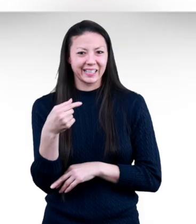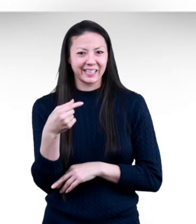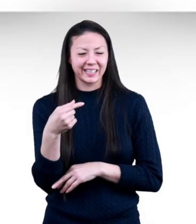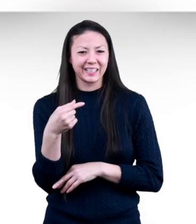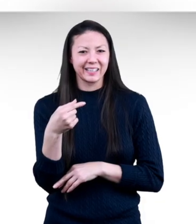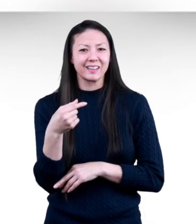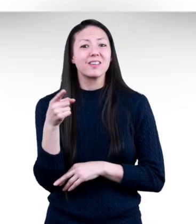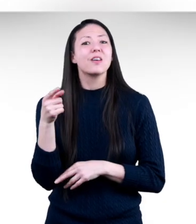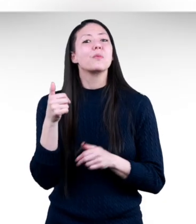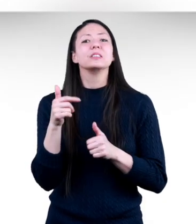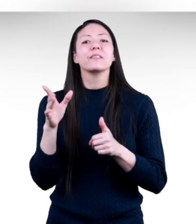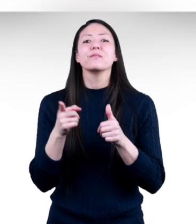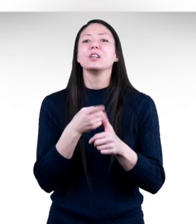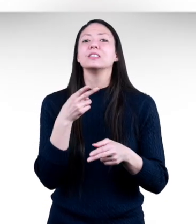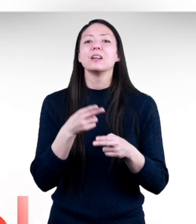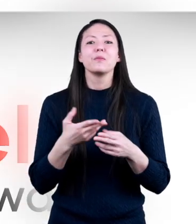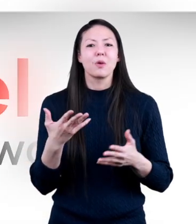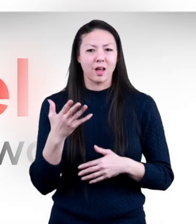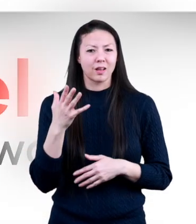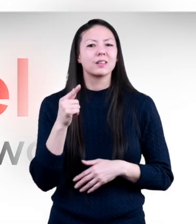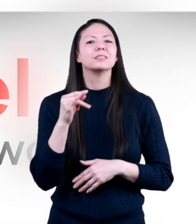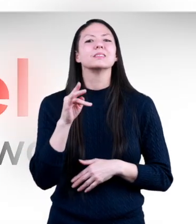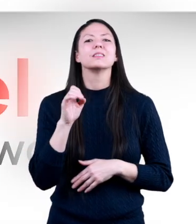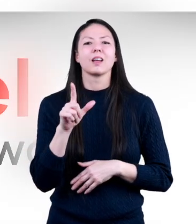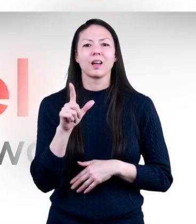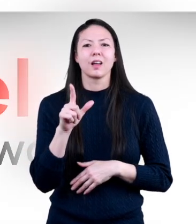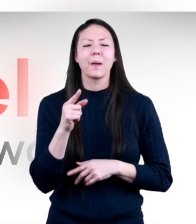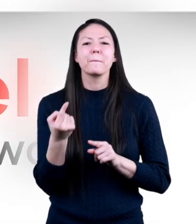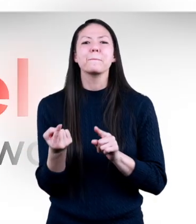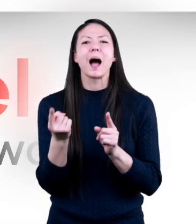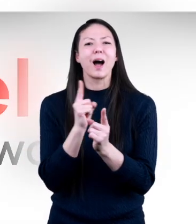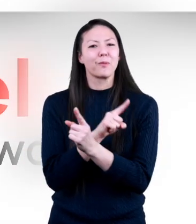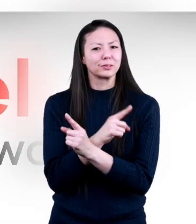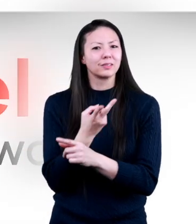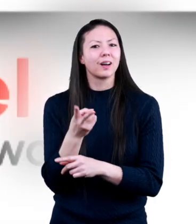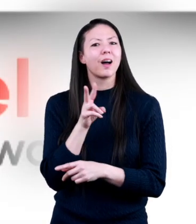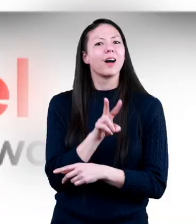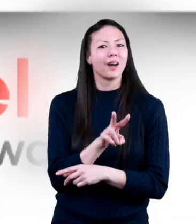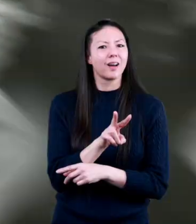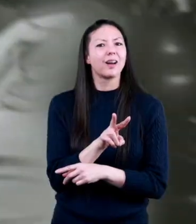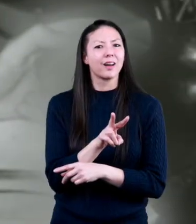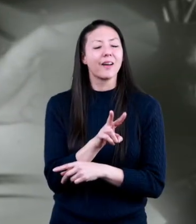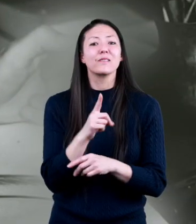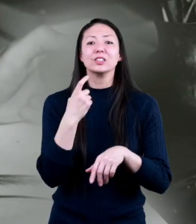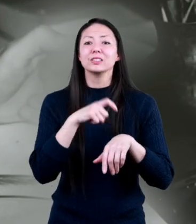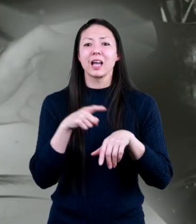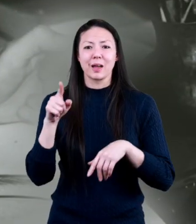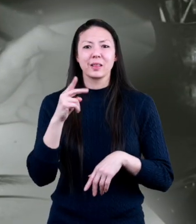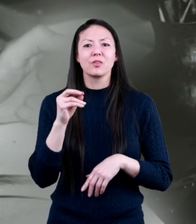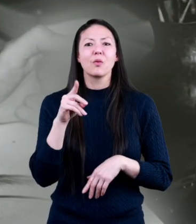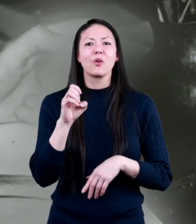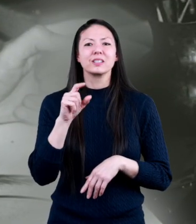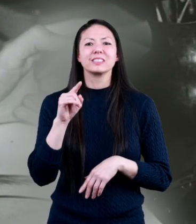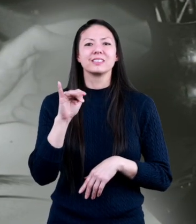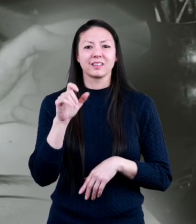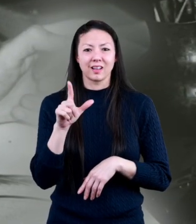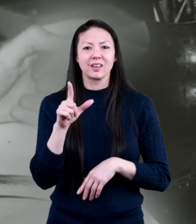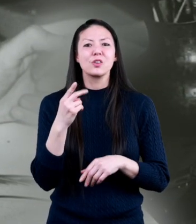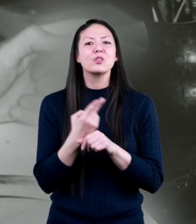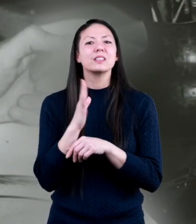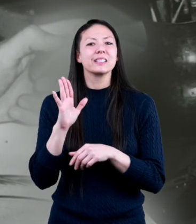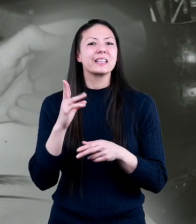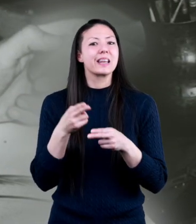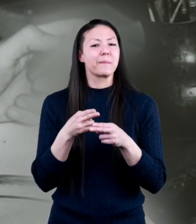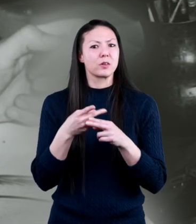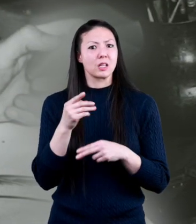Lesage, which is his last name, Geisel, spelled backwards. The first time Theodore Geisel used